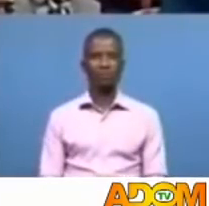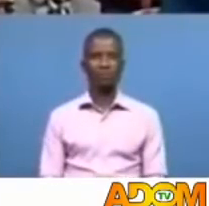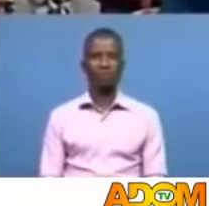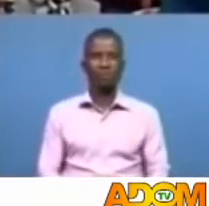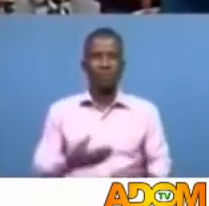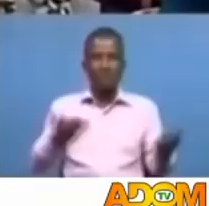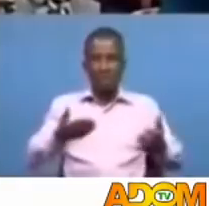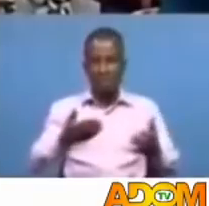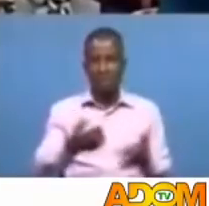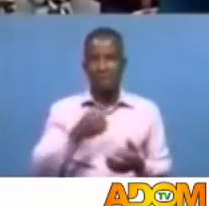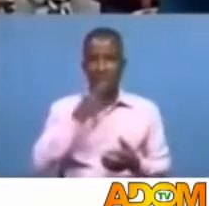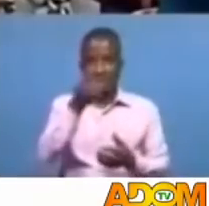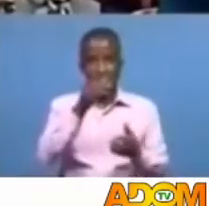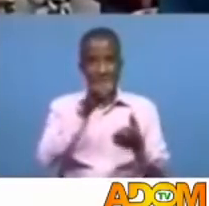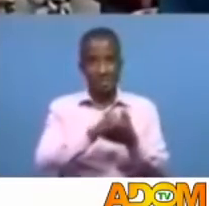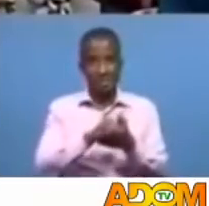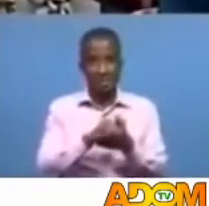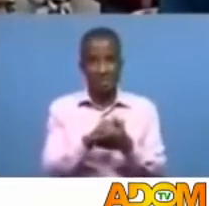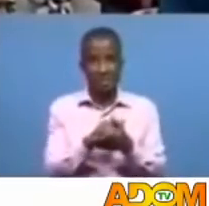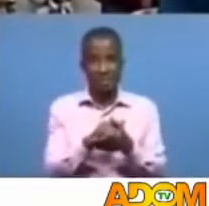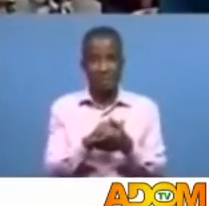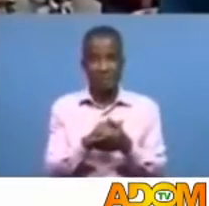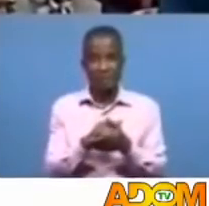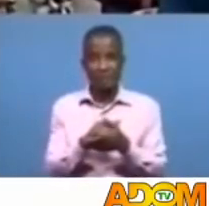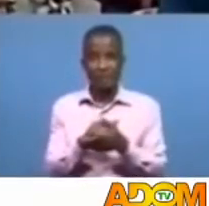are respectfully saying